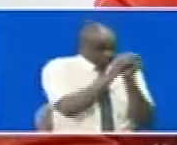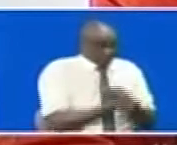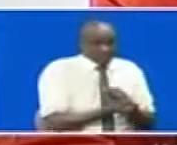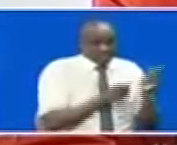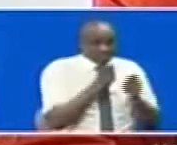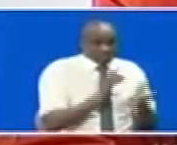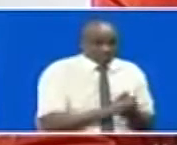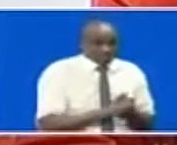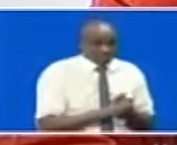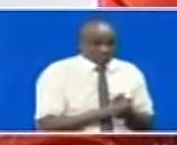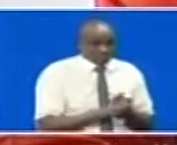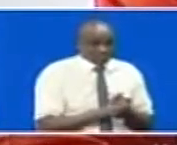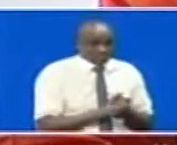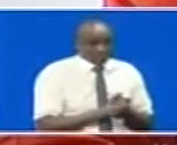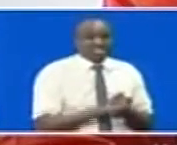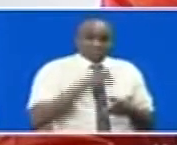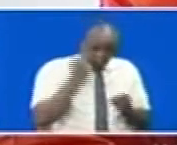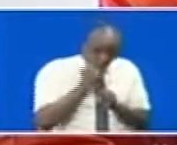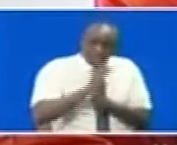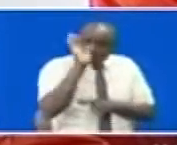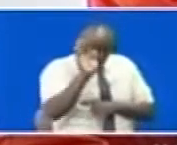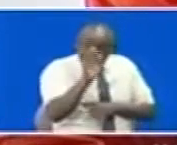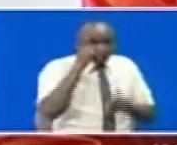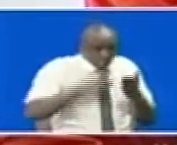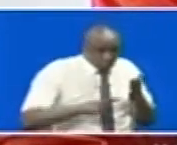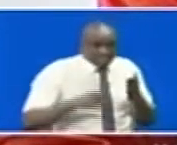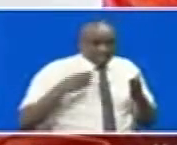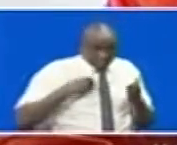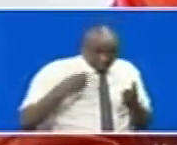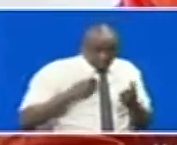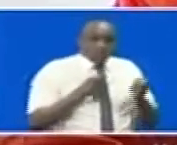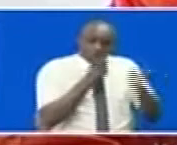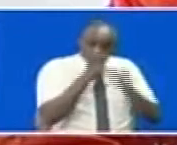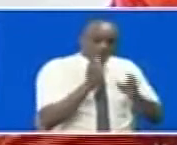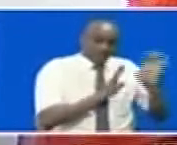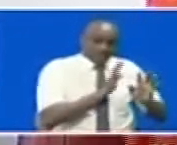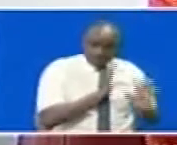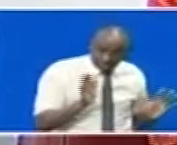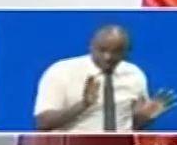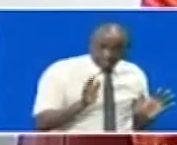regulated. Thank you. His job is to regulate behavior and make sure